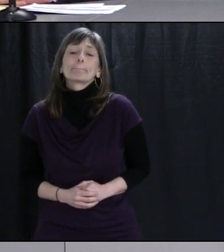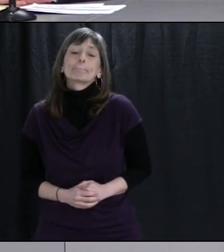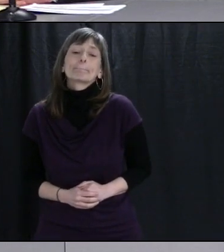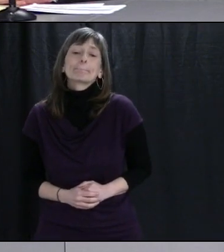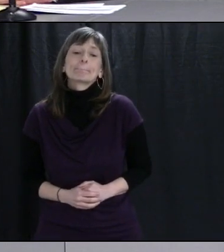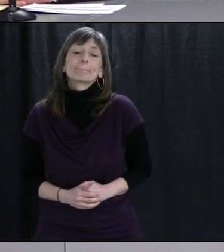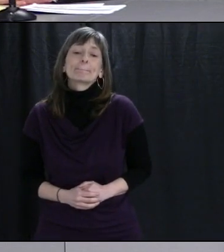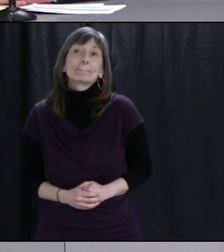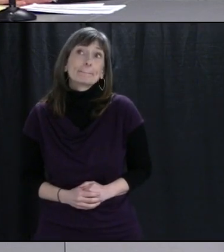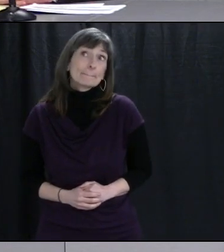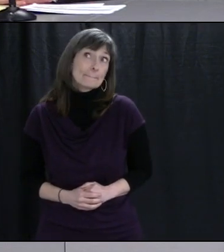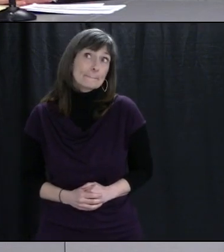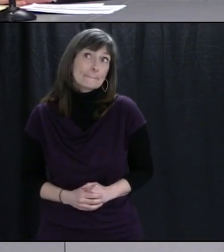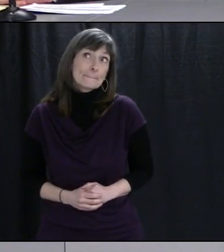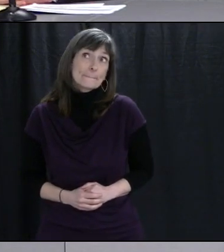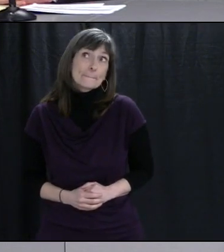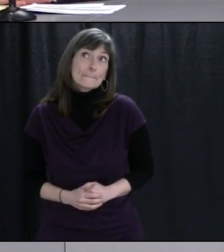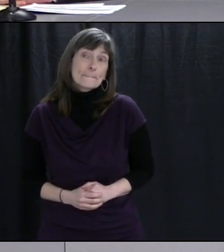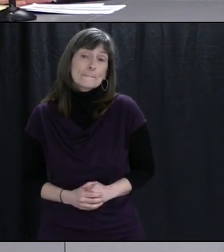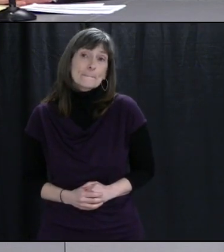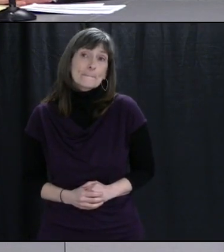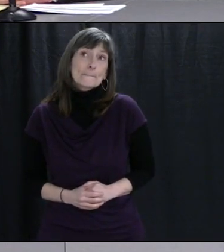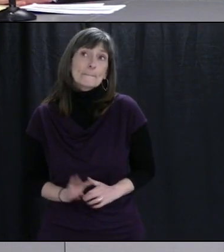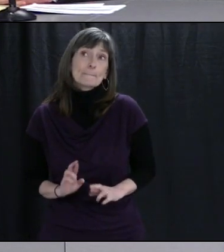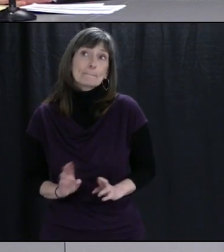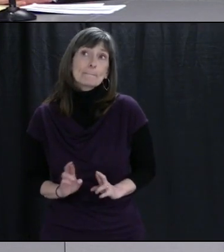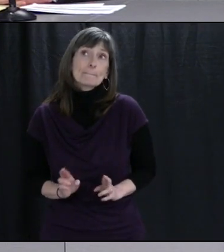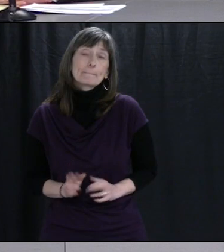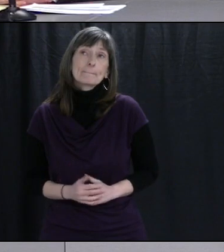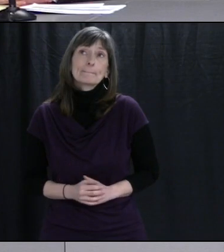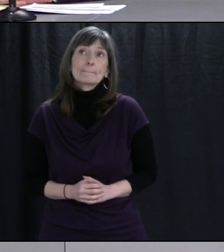Ms. Witten, if you have a question, please press star 1 at this time.